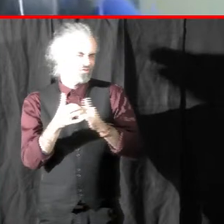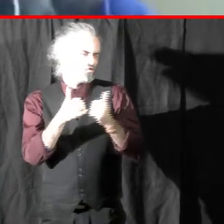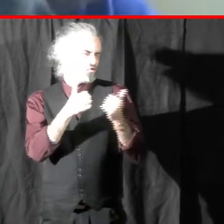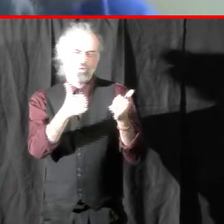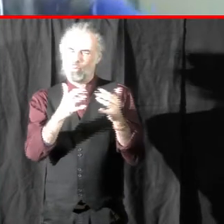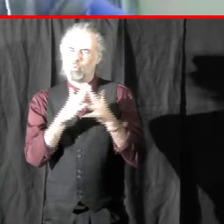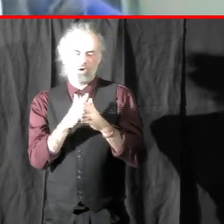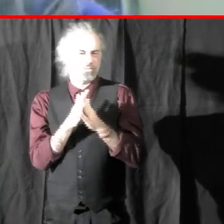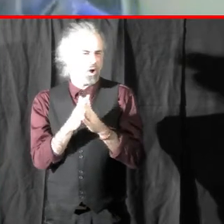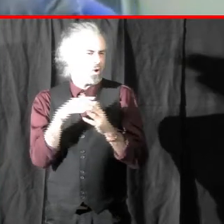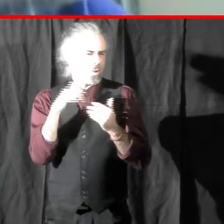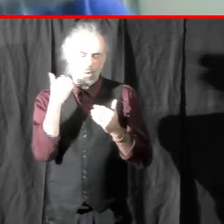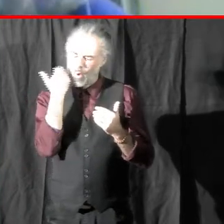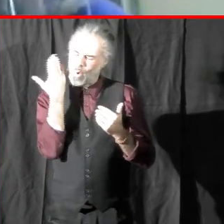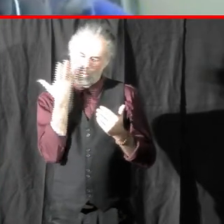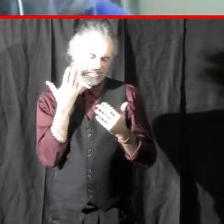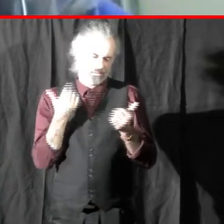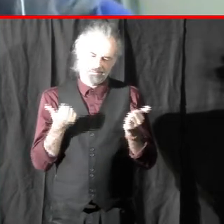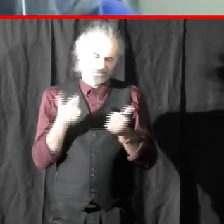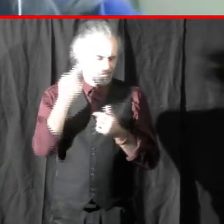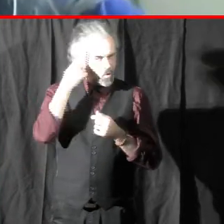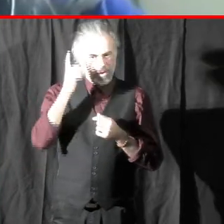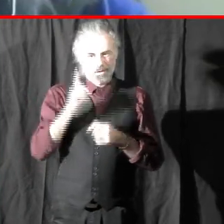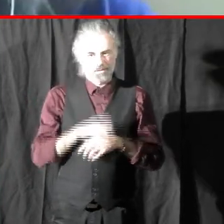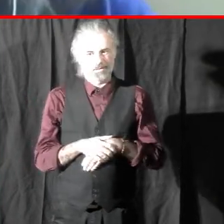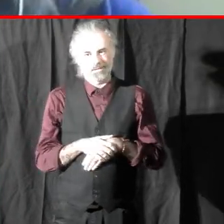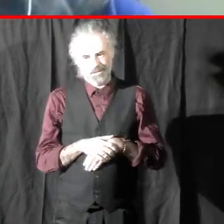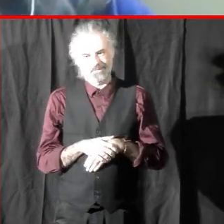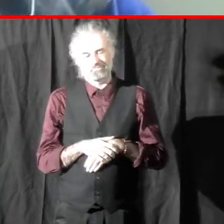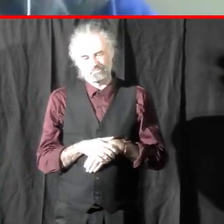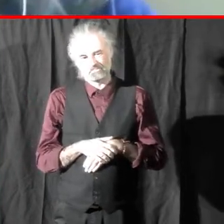right? Remember that, Professor?